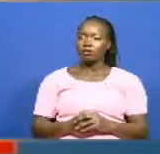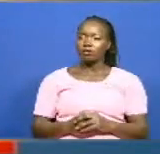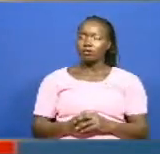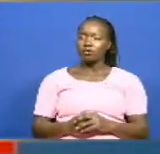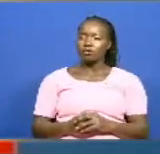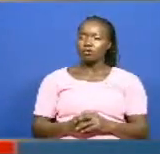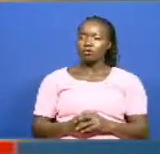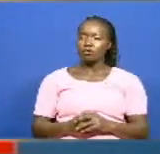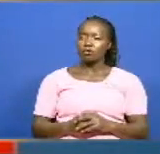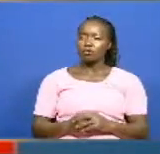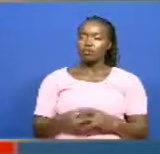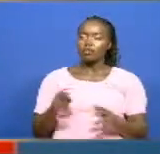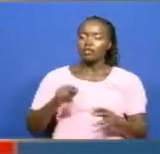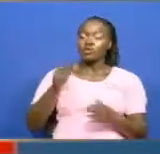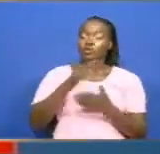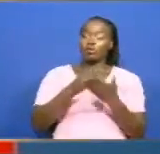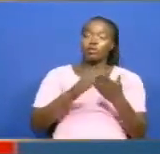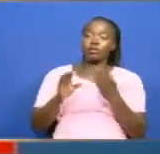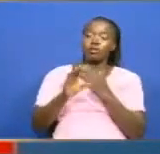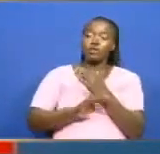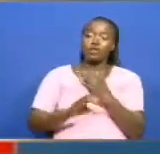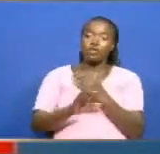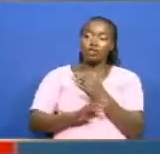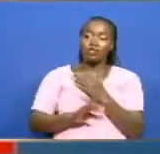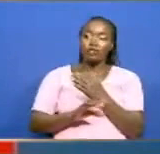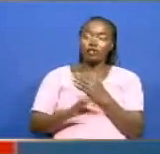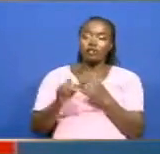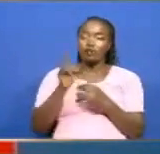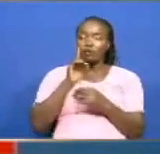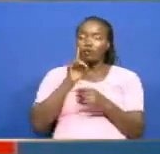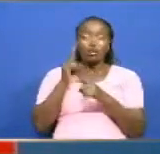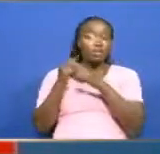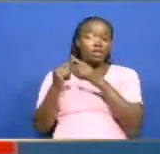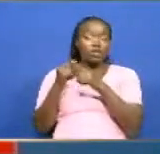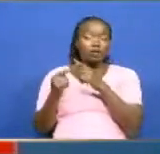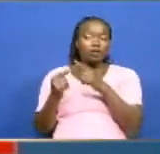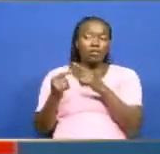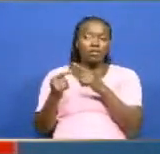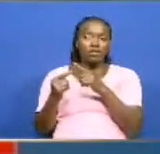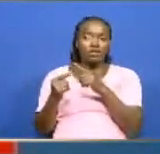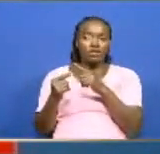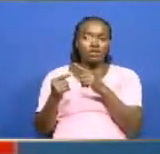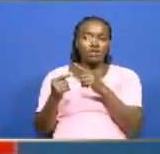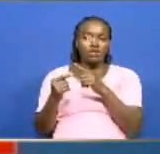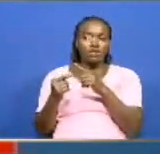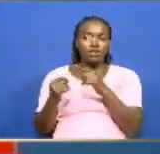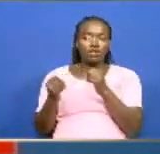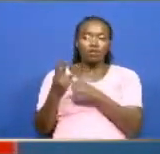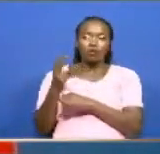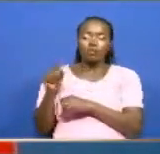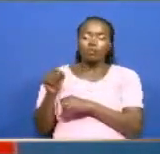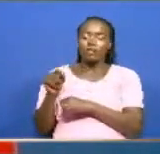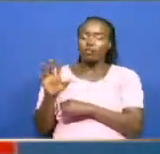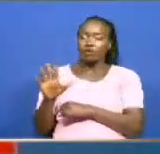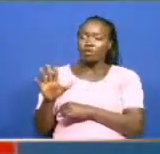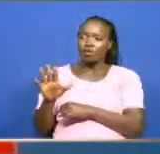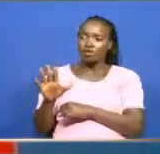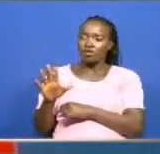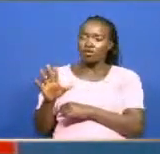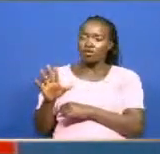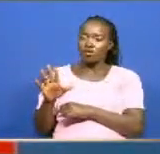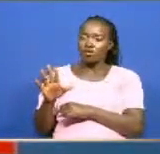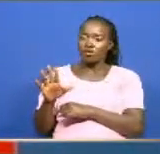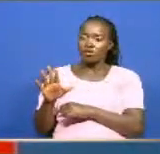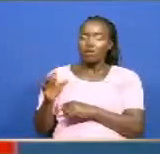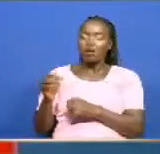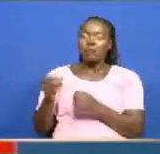This, as the northern part of the country will tomorrow experience strong southerly winds of 12.5 meters per